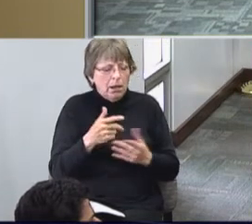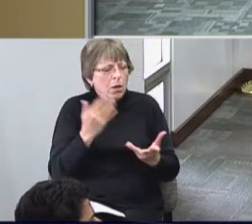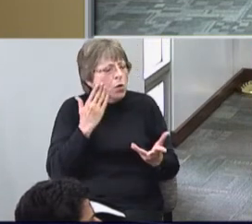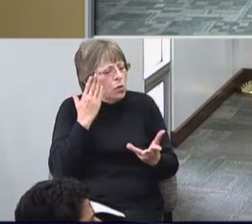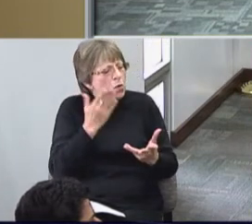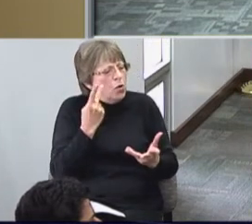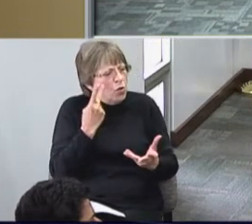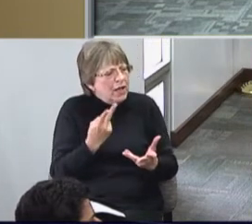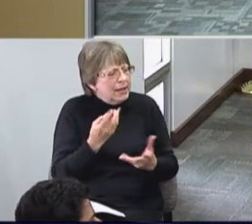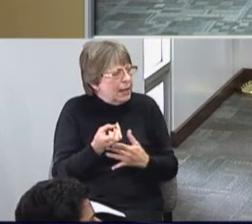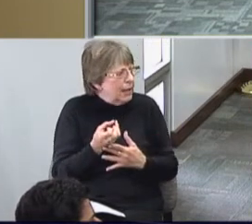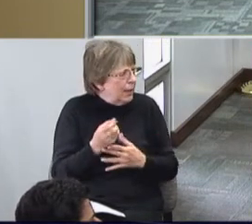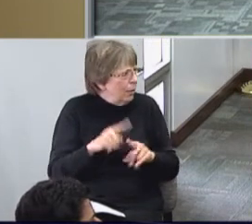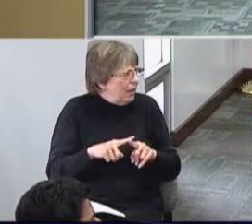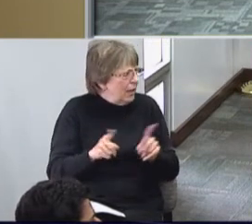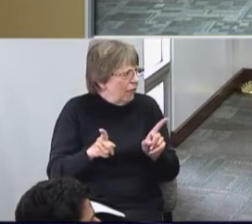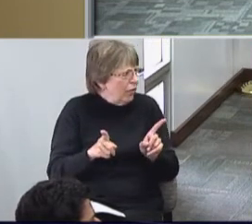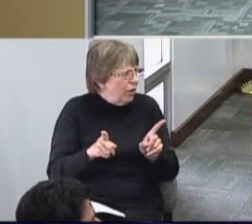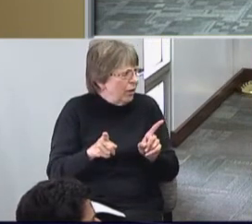little different